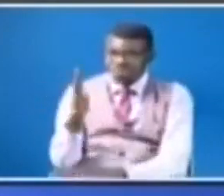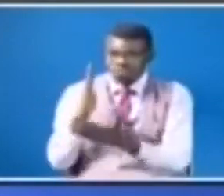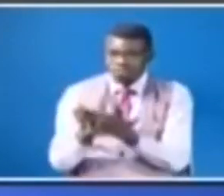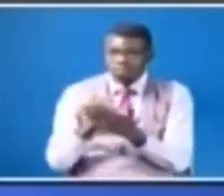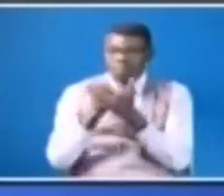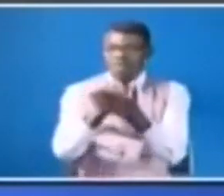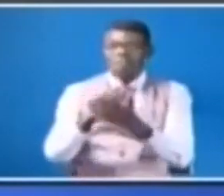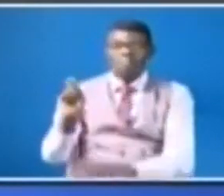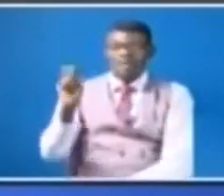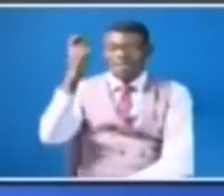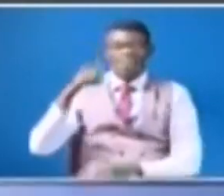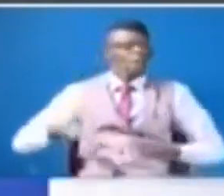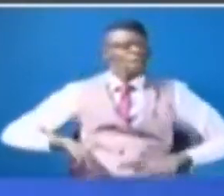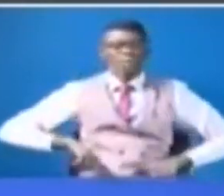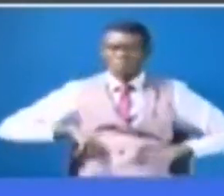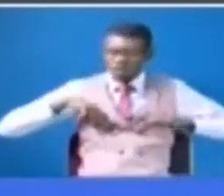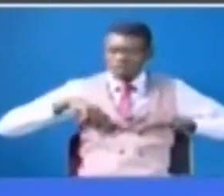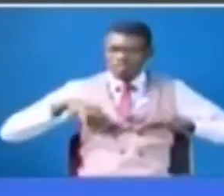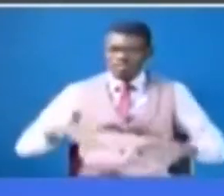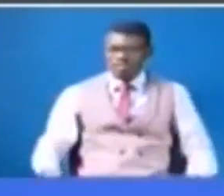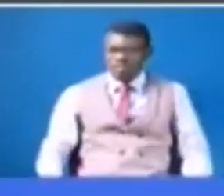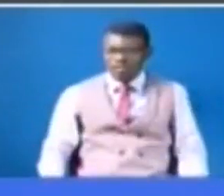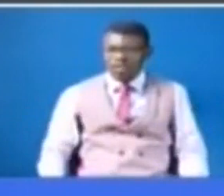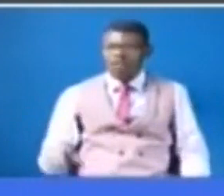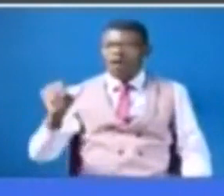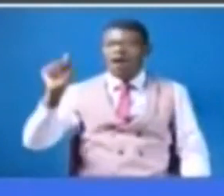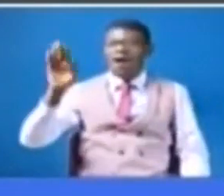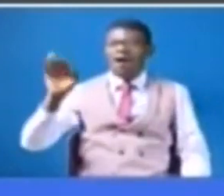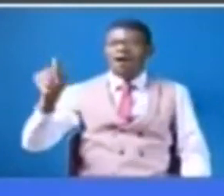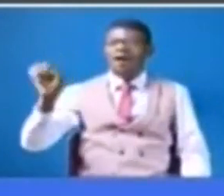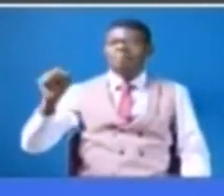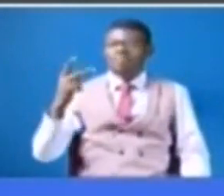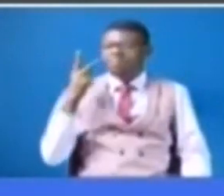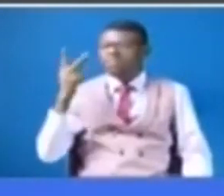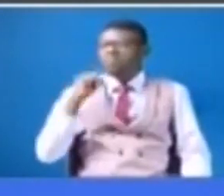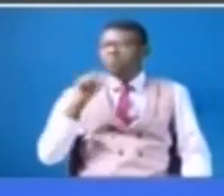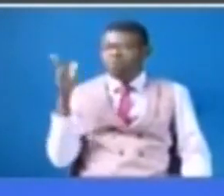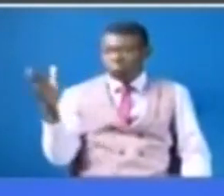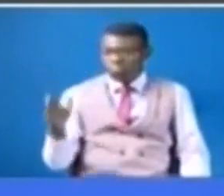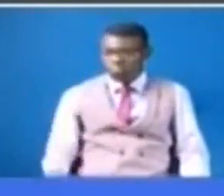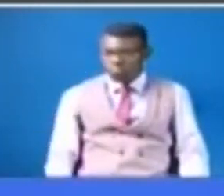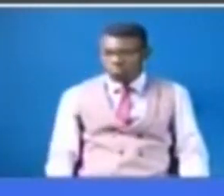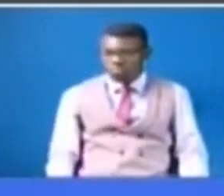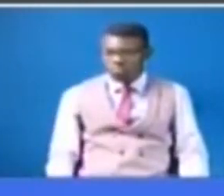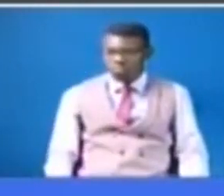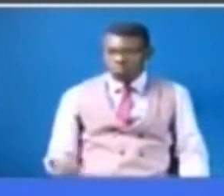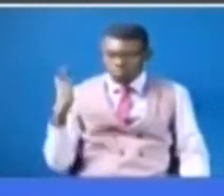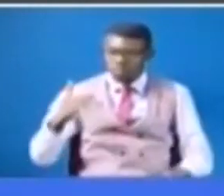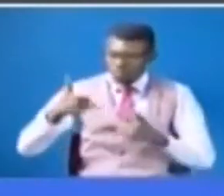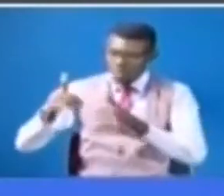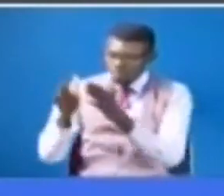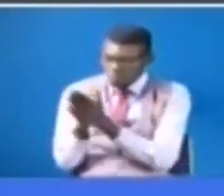proud. I've seen a pass there. He was lucky that he was playing on the same side with